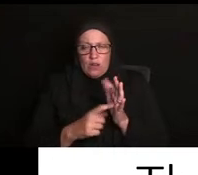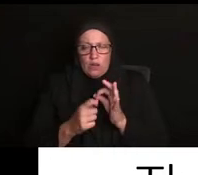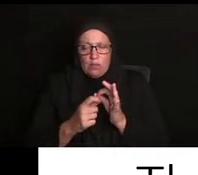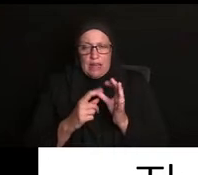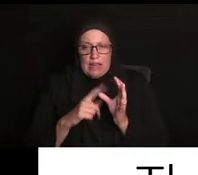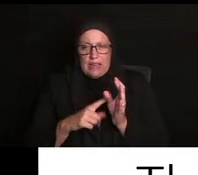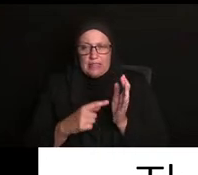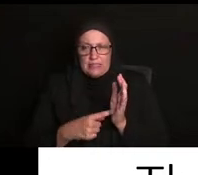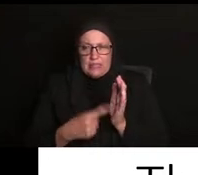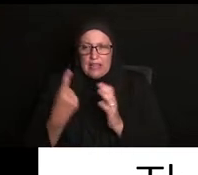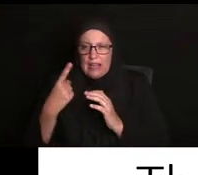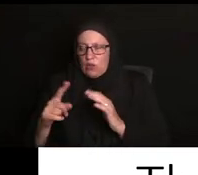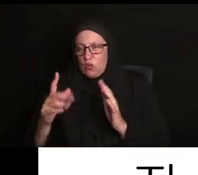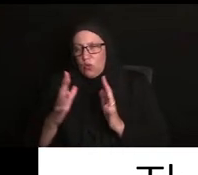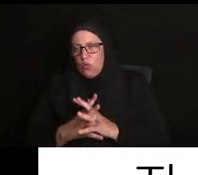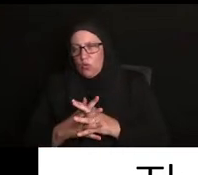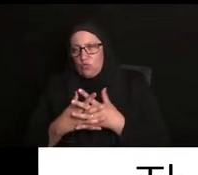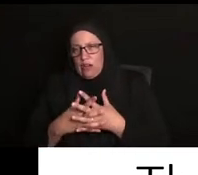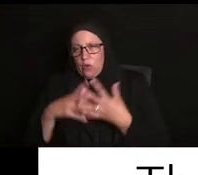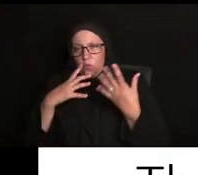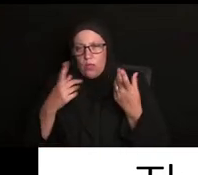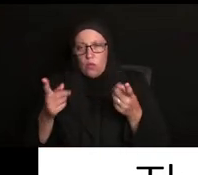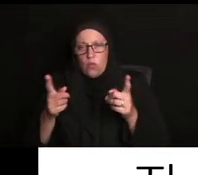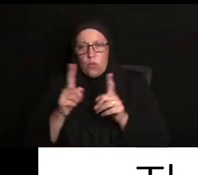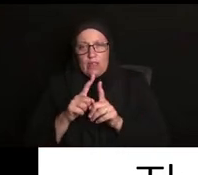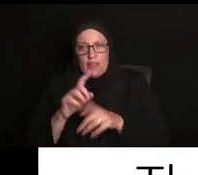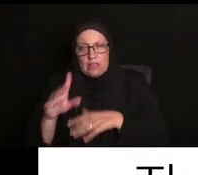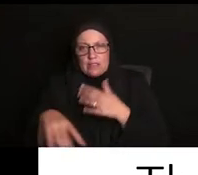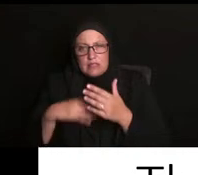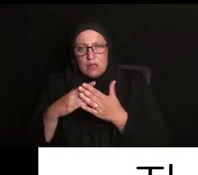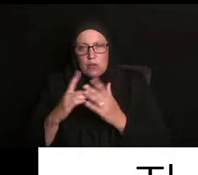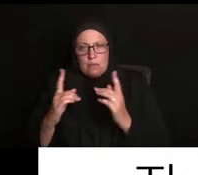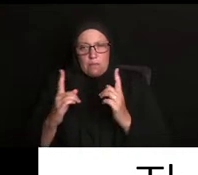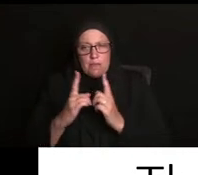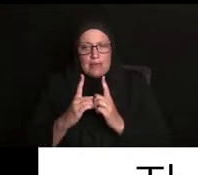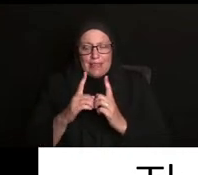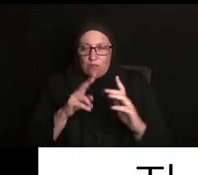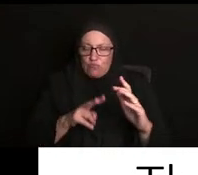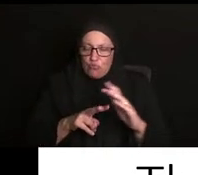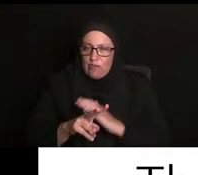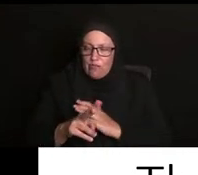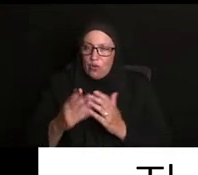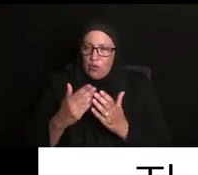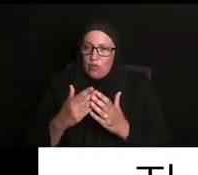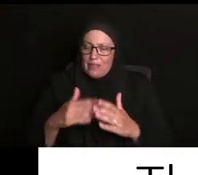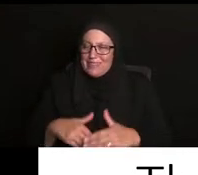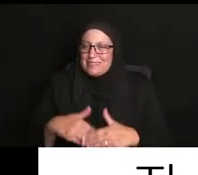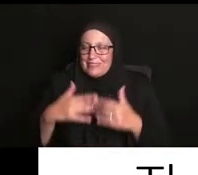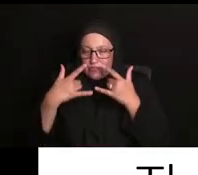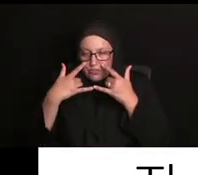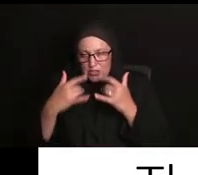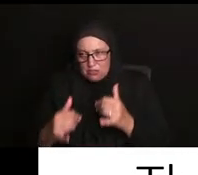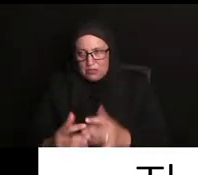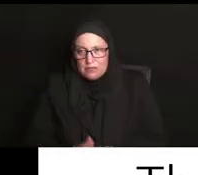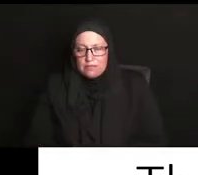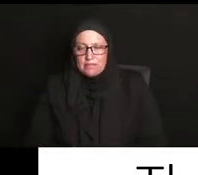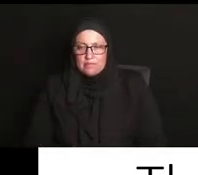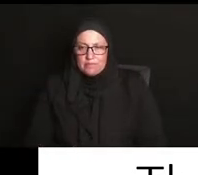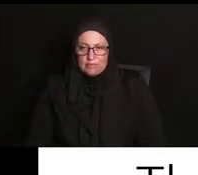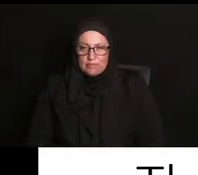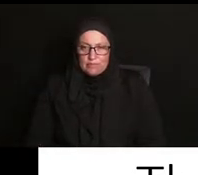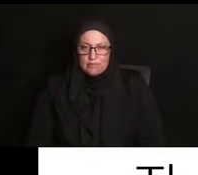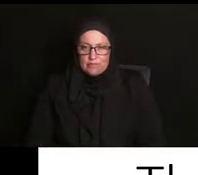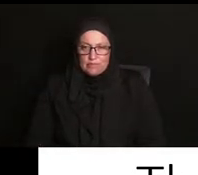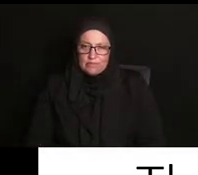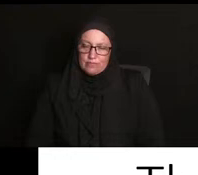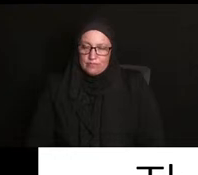they meet the Prophet at the pond on the Day of Judgment. So the seven tools that I'm